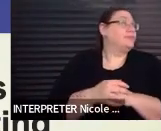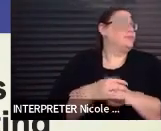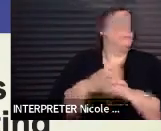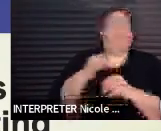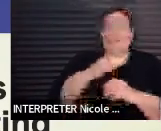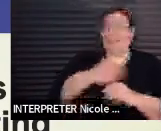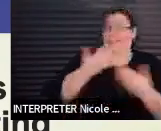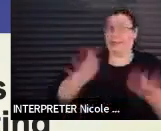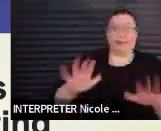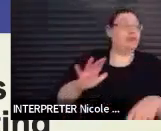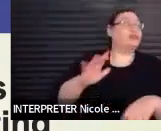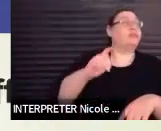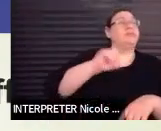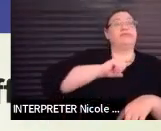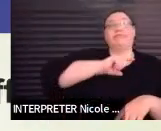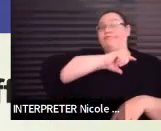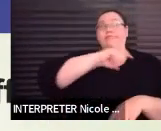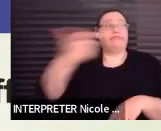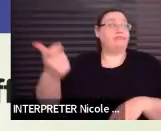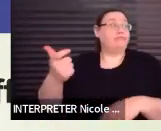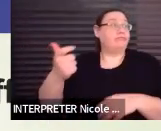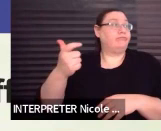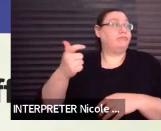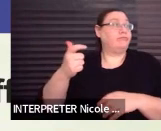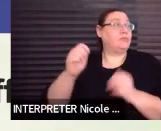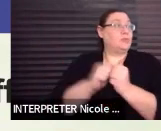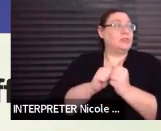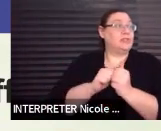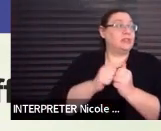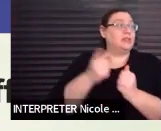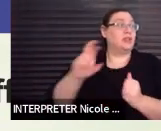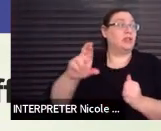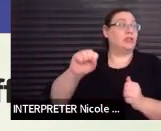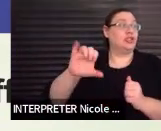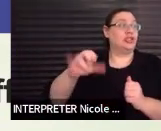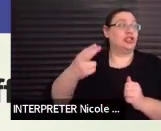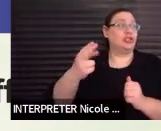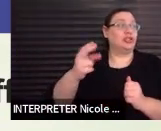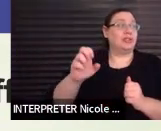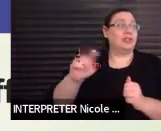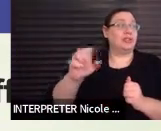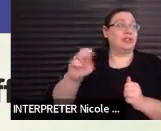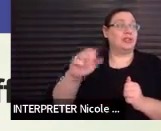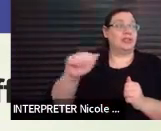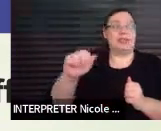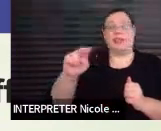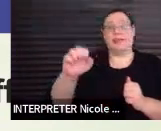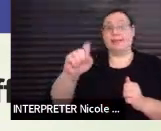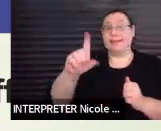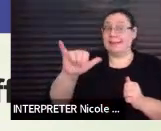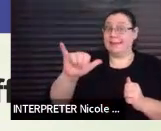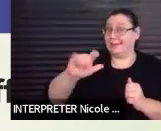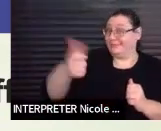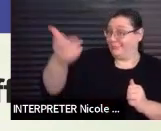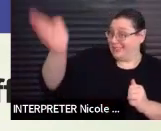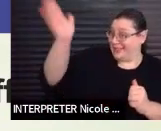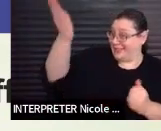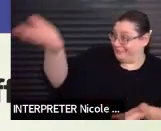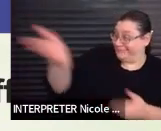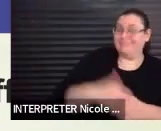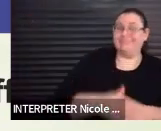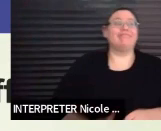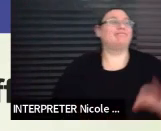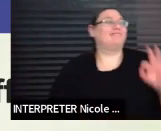I'm going to go ahead and go to the next slide and open it up for Dr. Shatima Neely to present. Yeah.